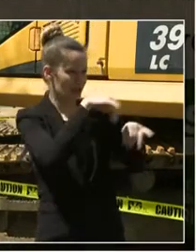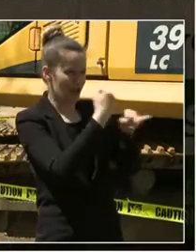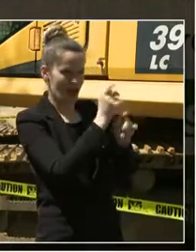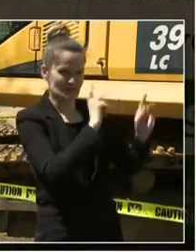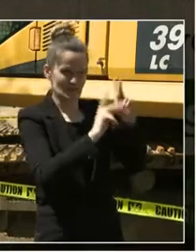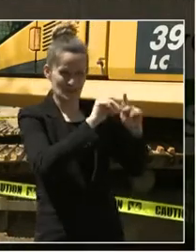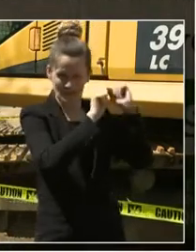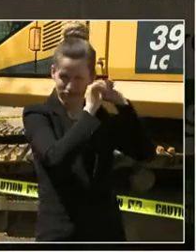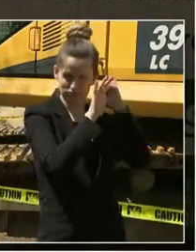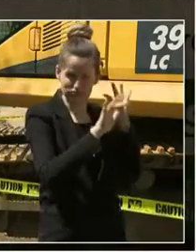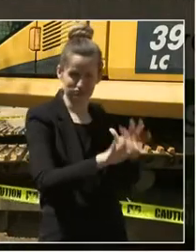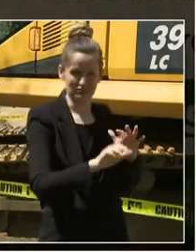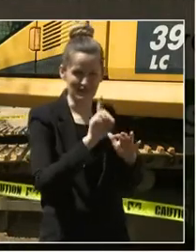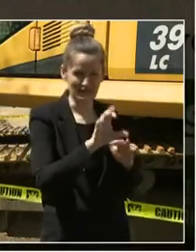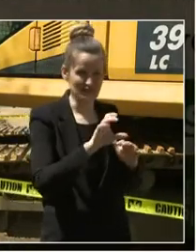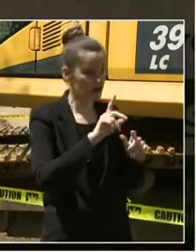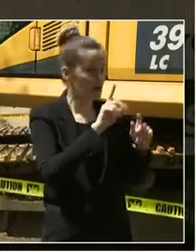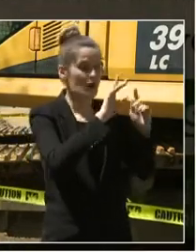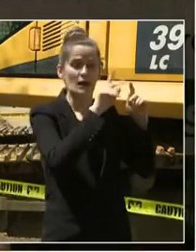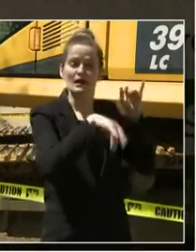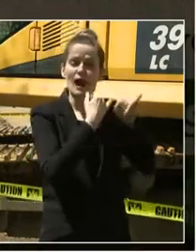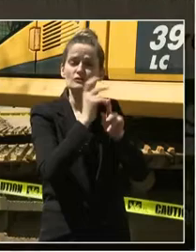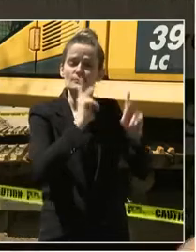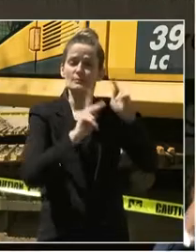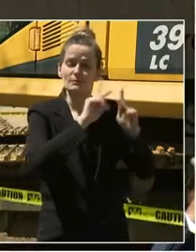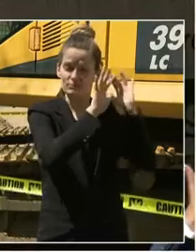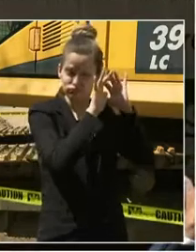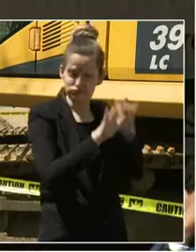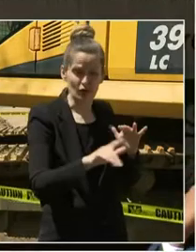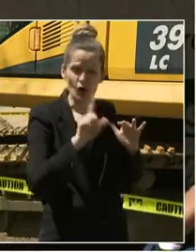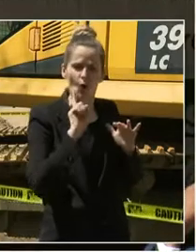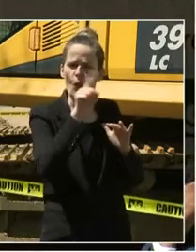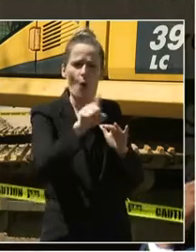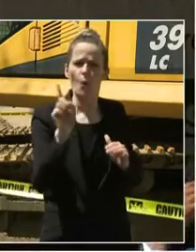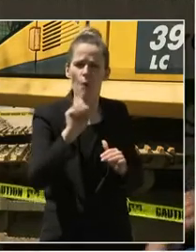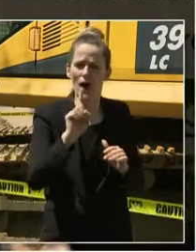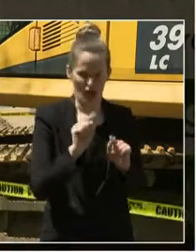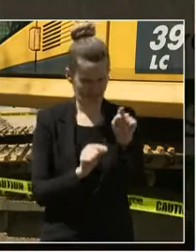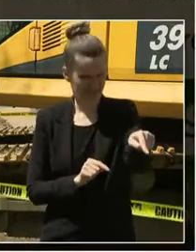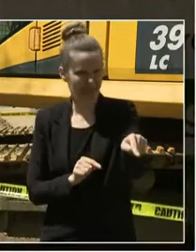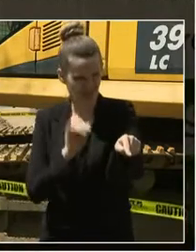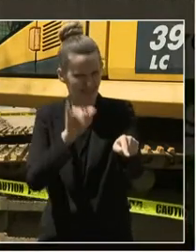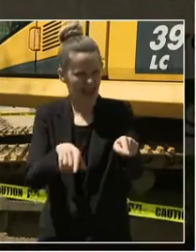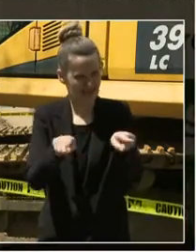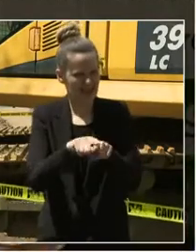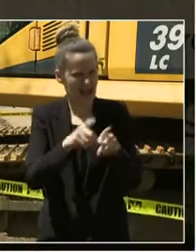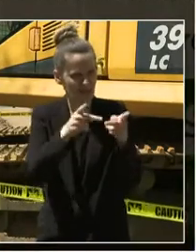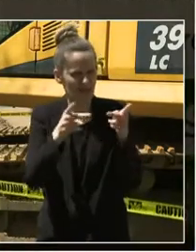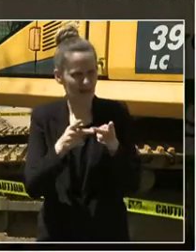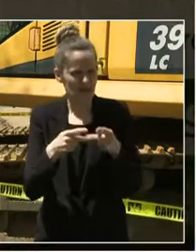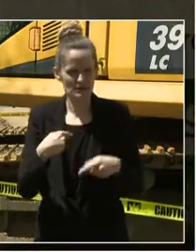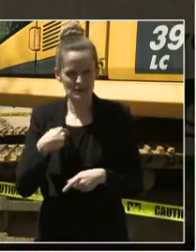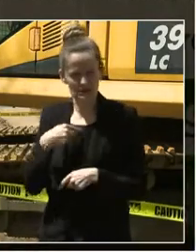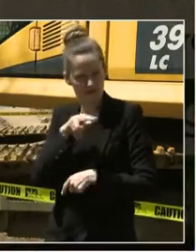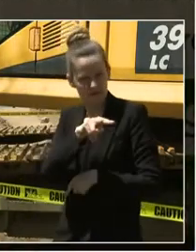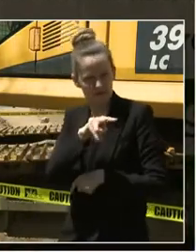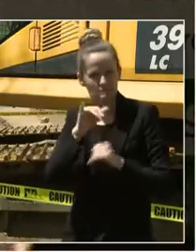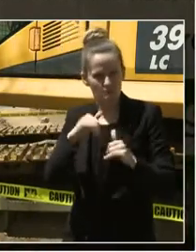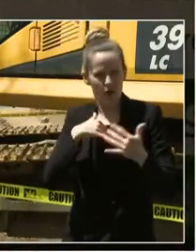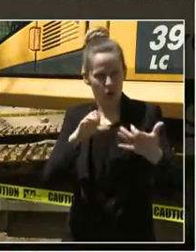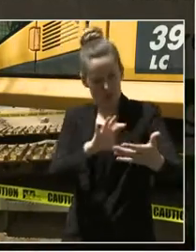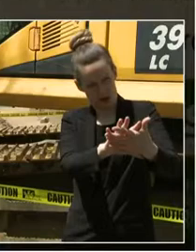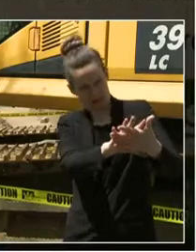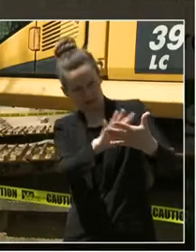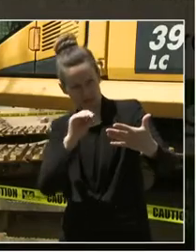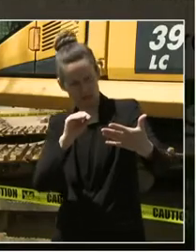to this center as an example of how therapeutic recreation should be done in their countries. And I think it's time for now this center, newly renamed the